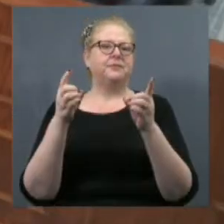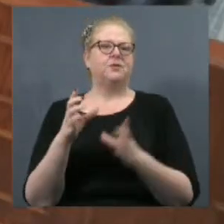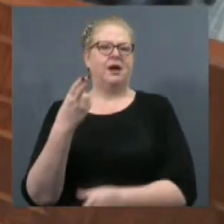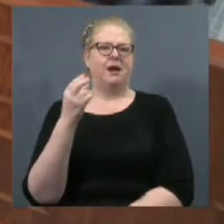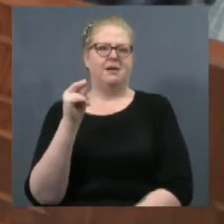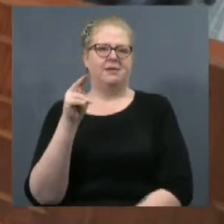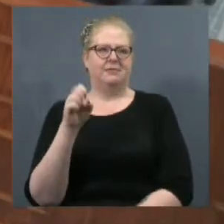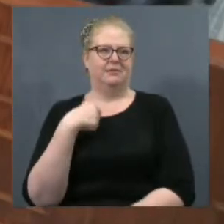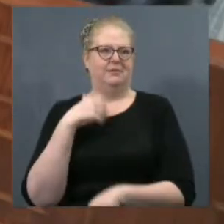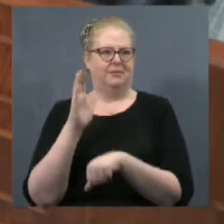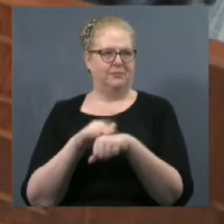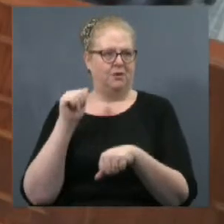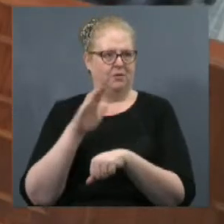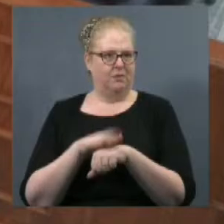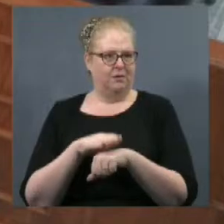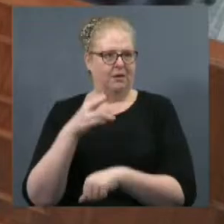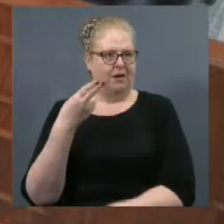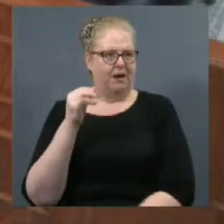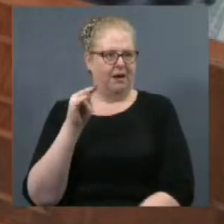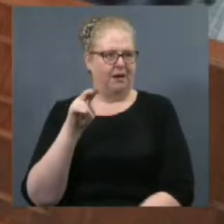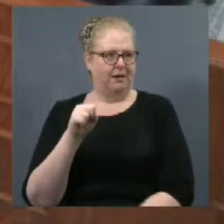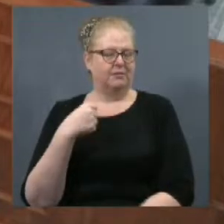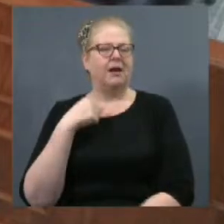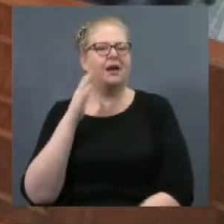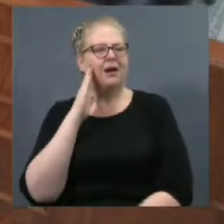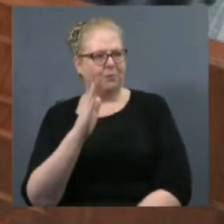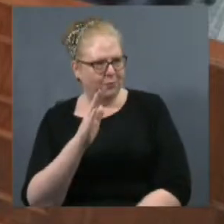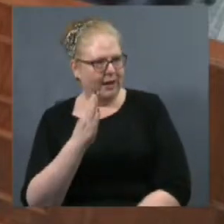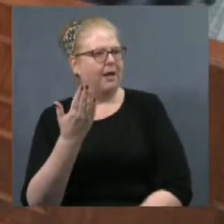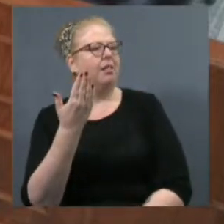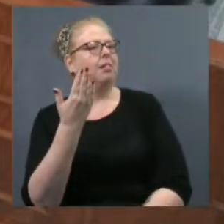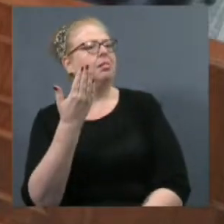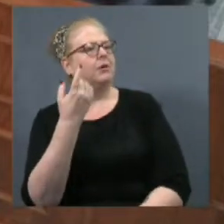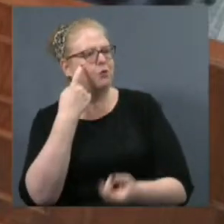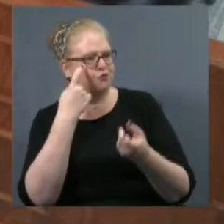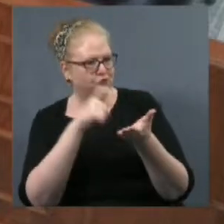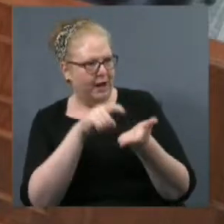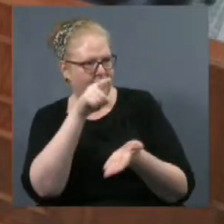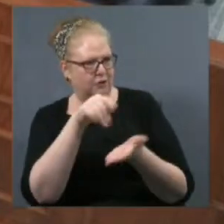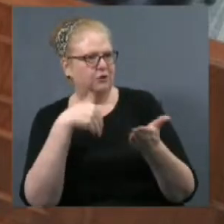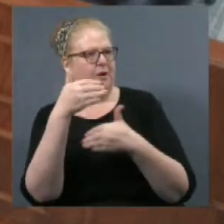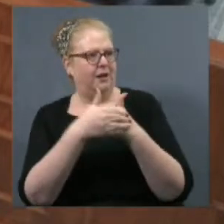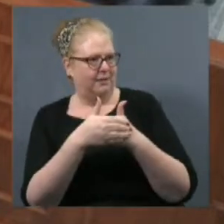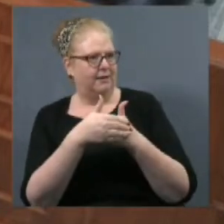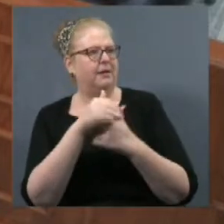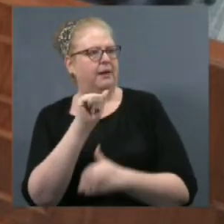I'll come back, I'll come back to you, Director Adcock, but Director Hines was next.